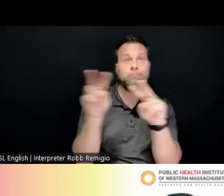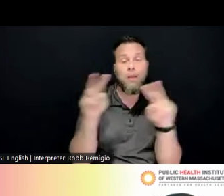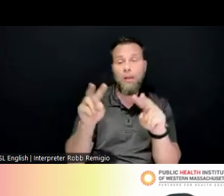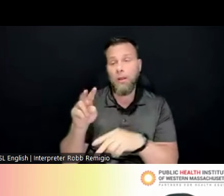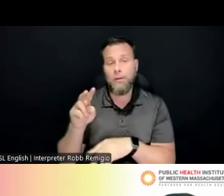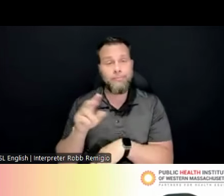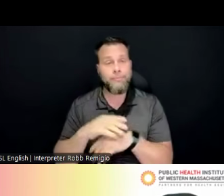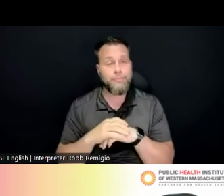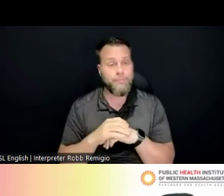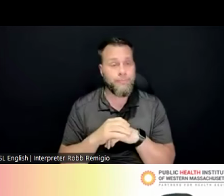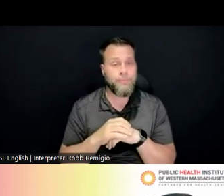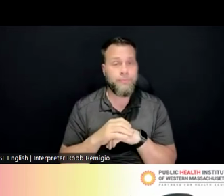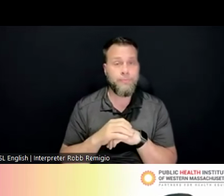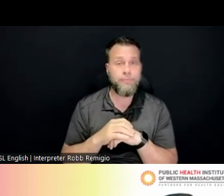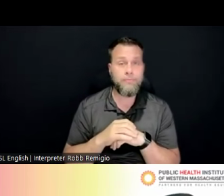Hiking,